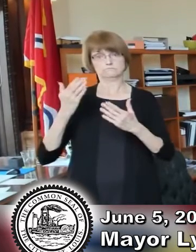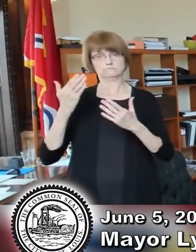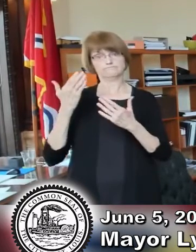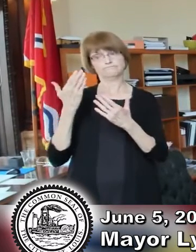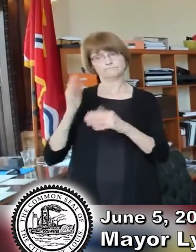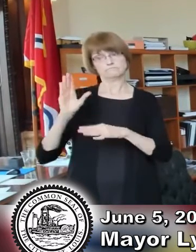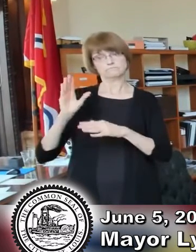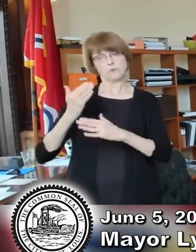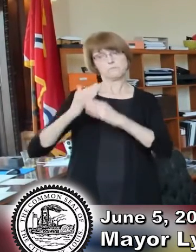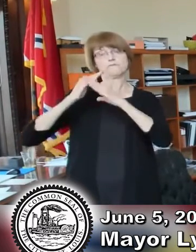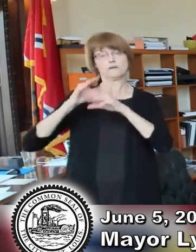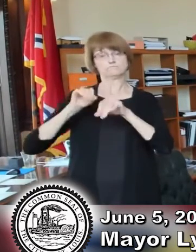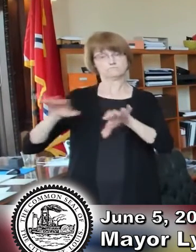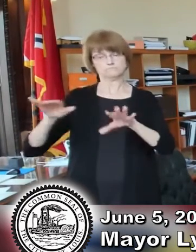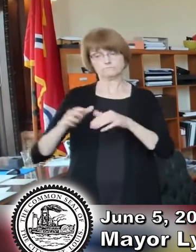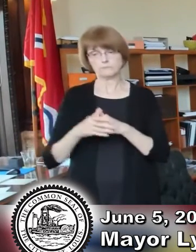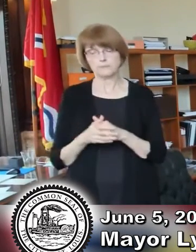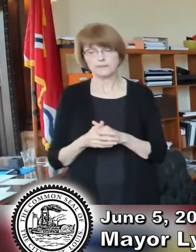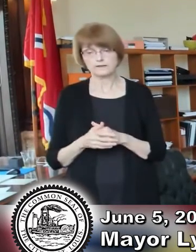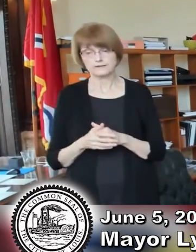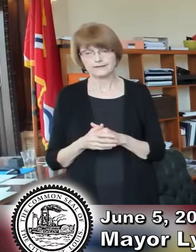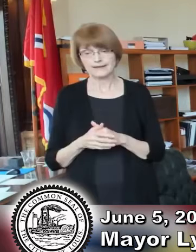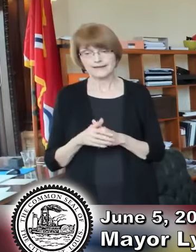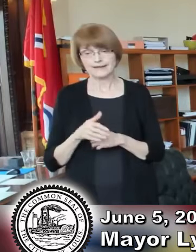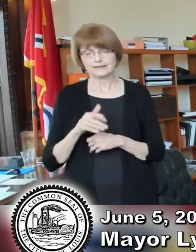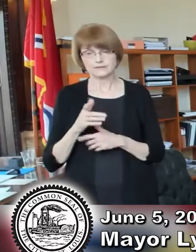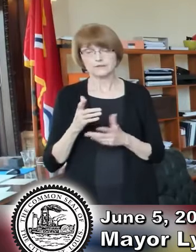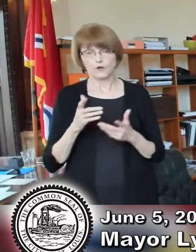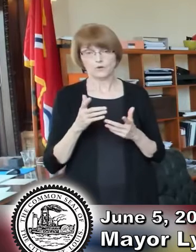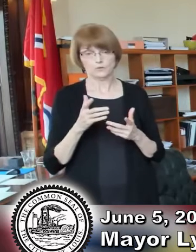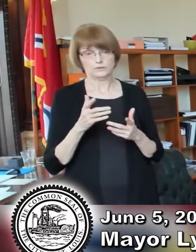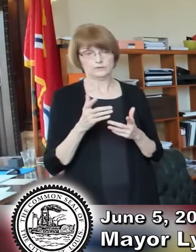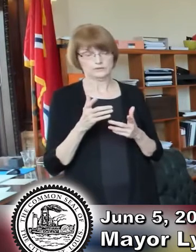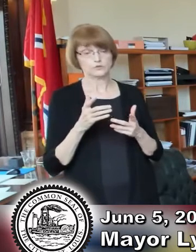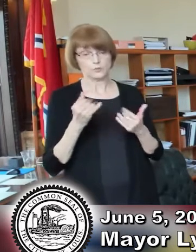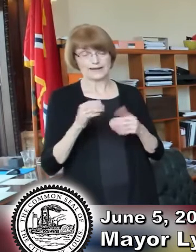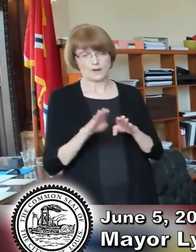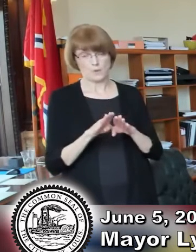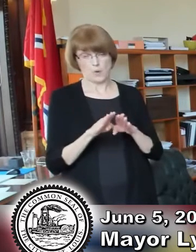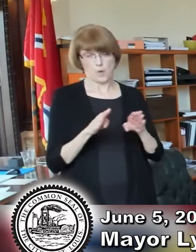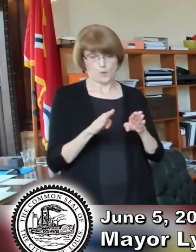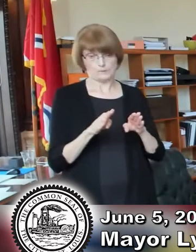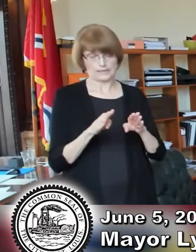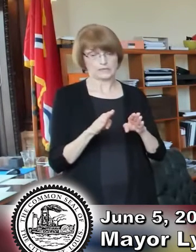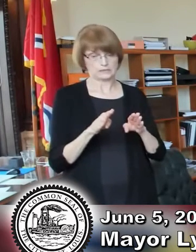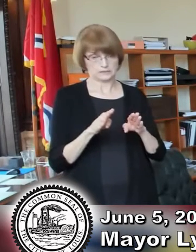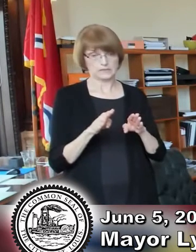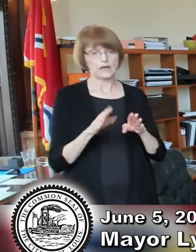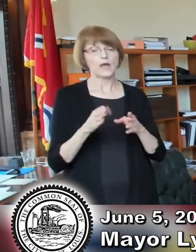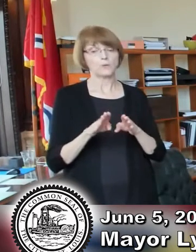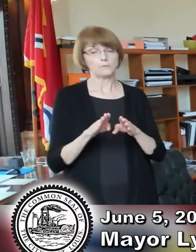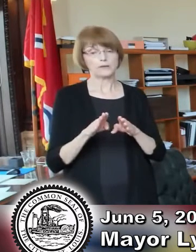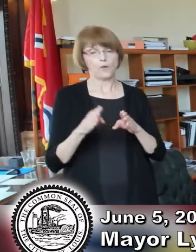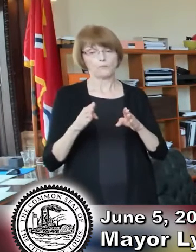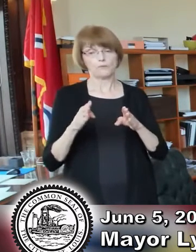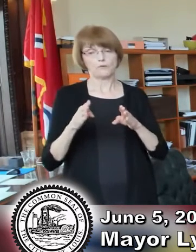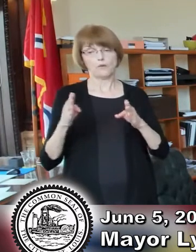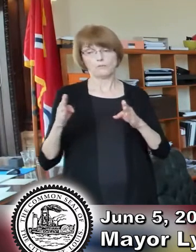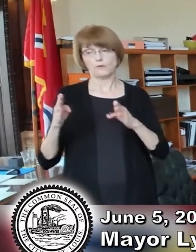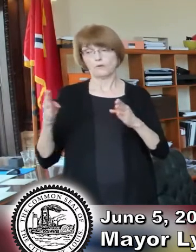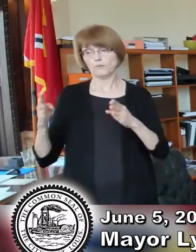but there will be a gradual, we cracked the door open this far, and there'll be a gradual reopening of the